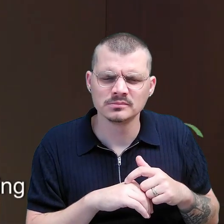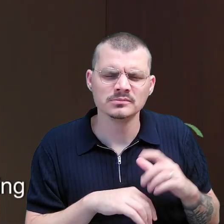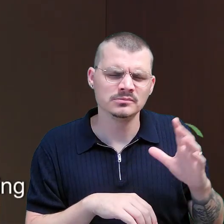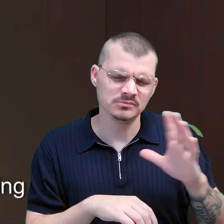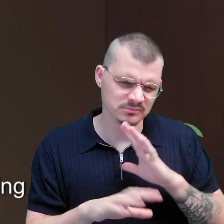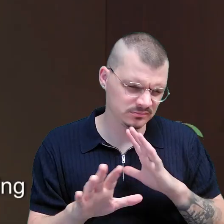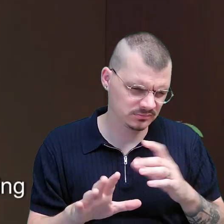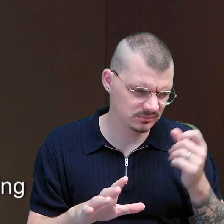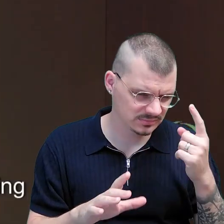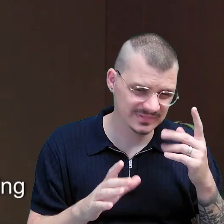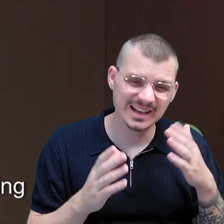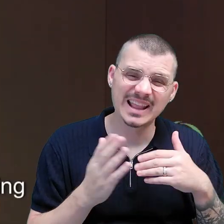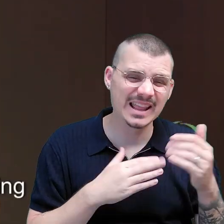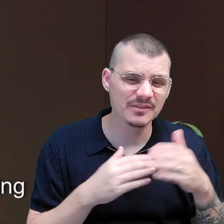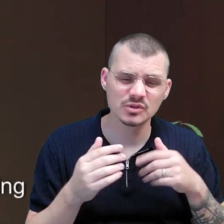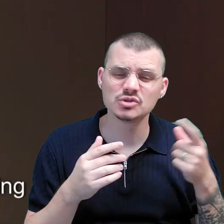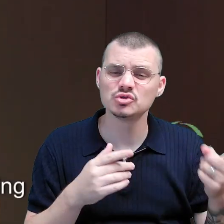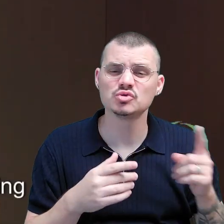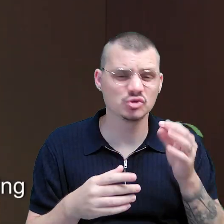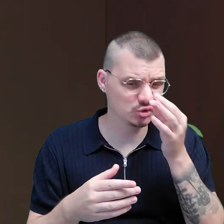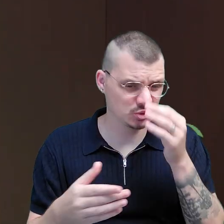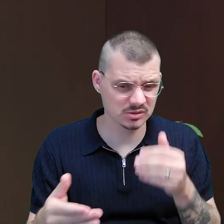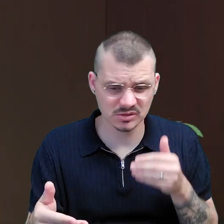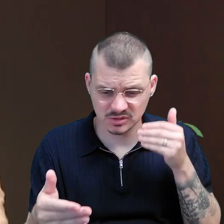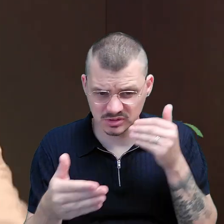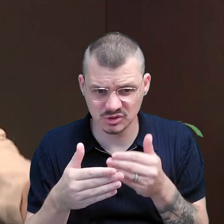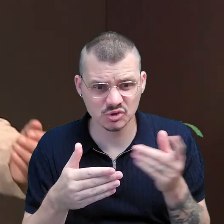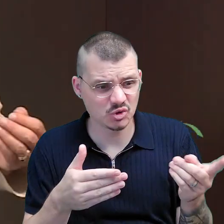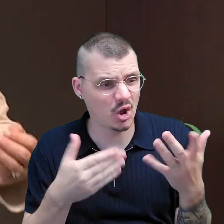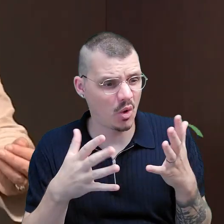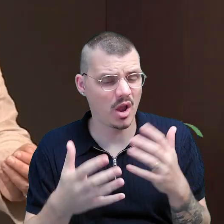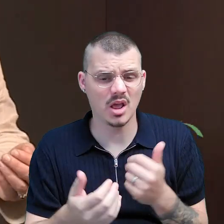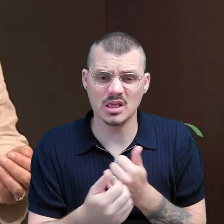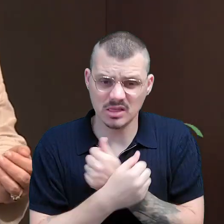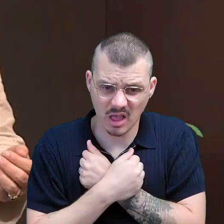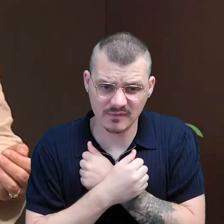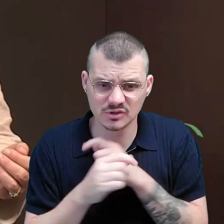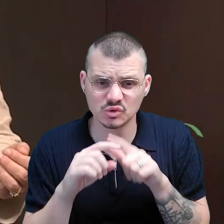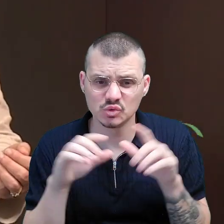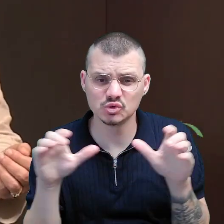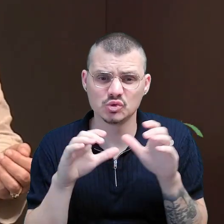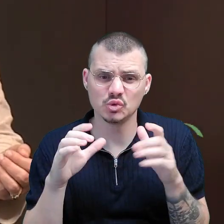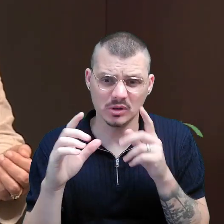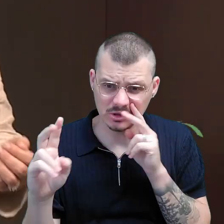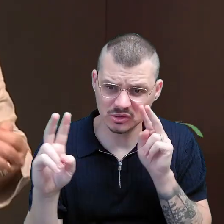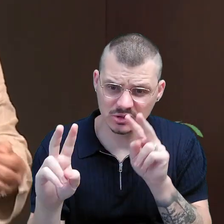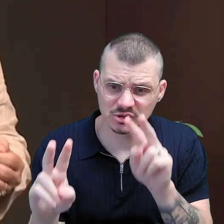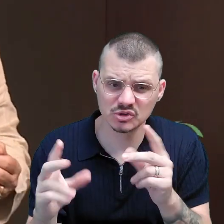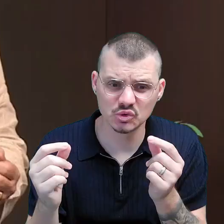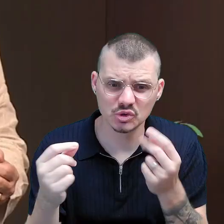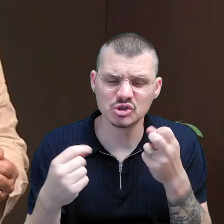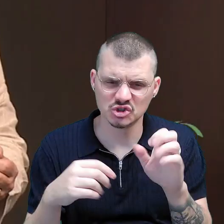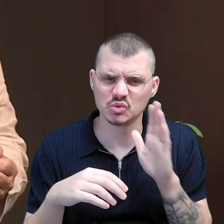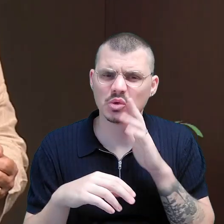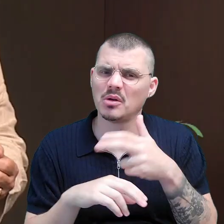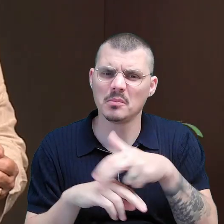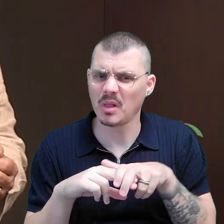So even when she's on the verge of doing something she loves to do, she plunks